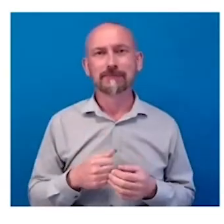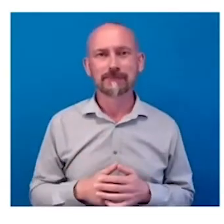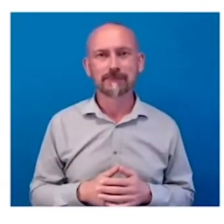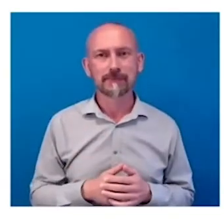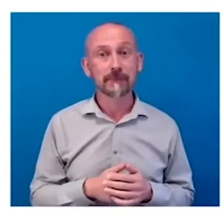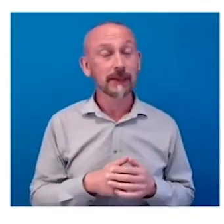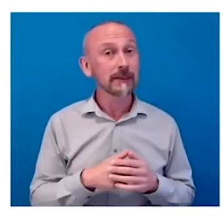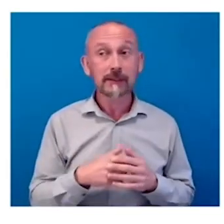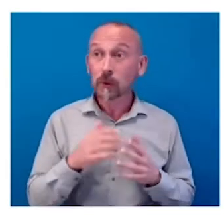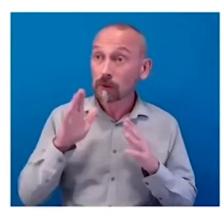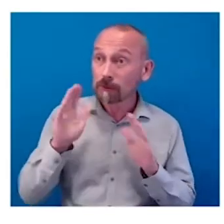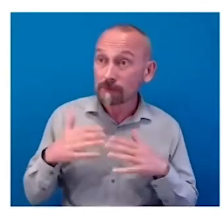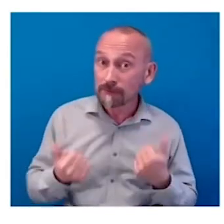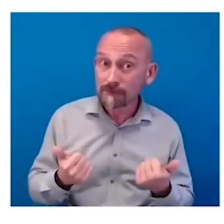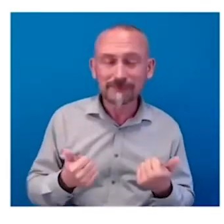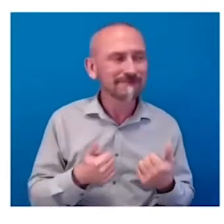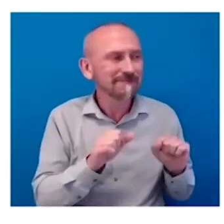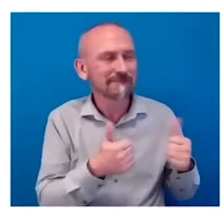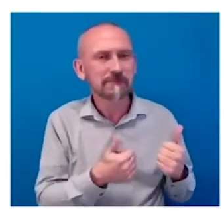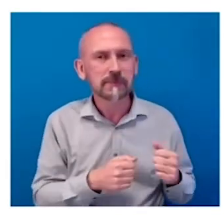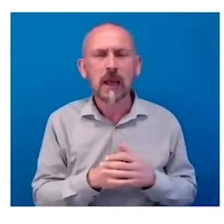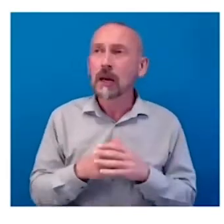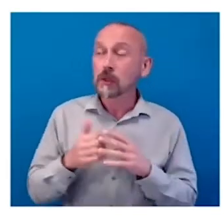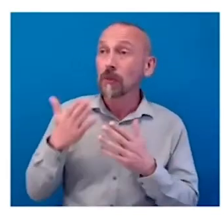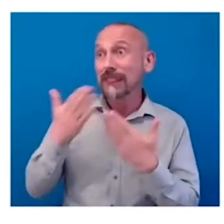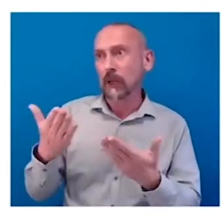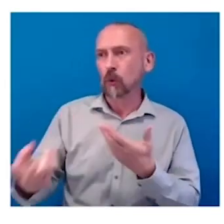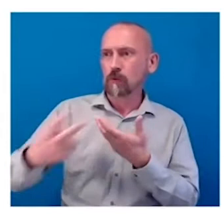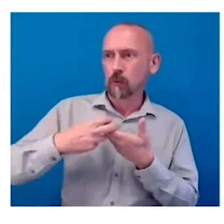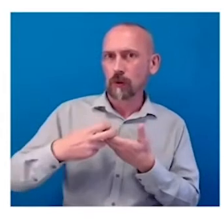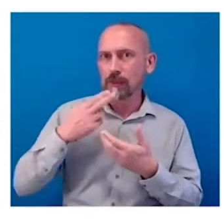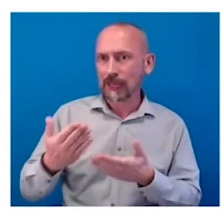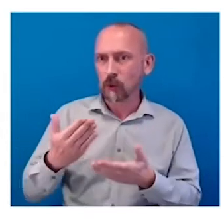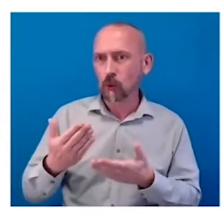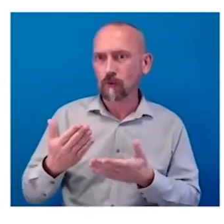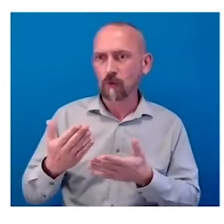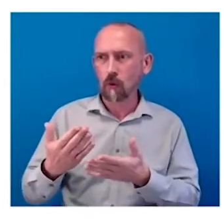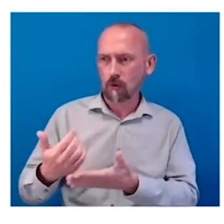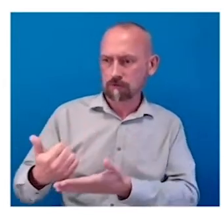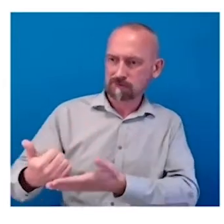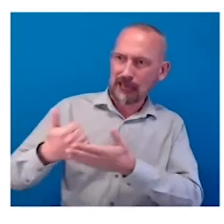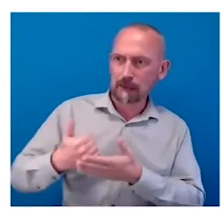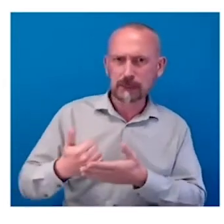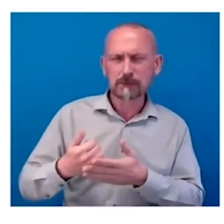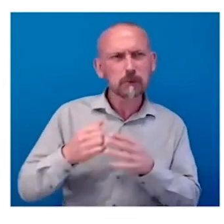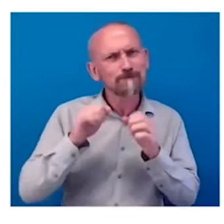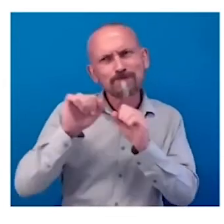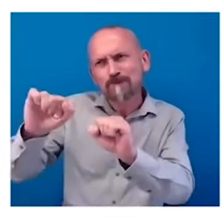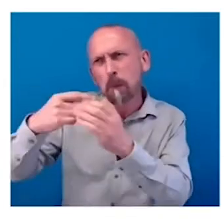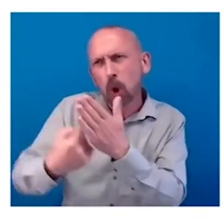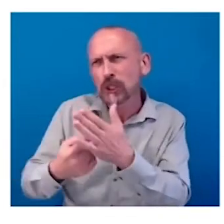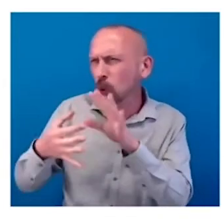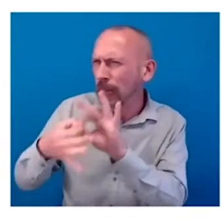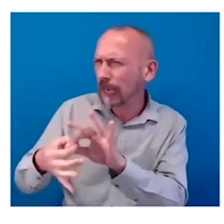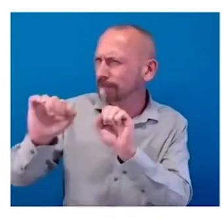How you doing? So thank you I'm for okay. joining us, and thank you for helping helping here. What's your role at Policy Connect? And